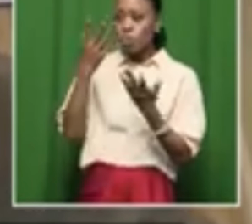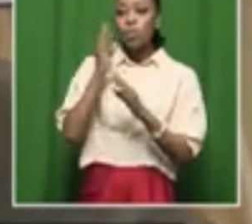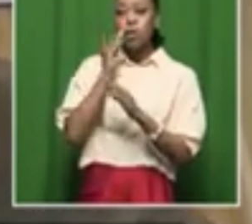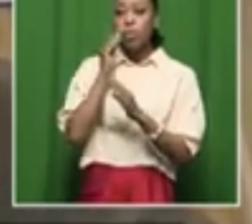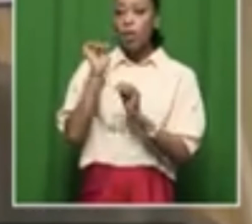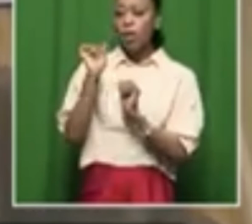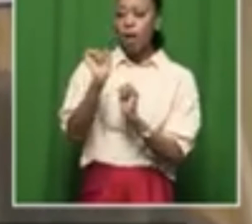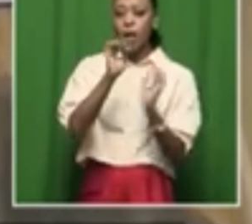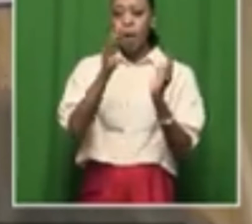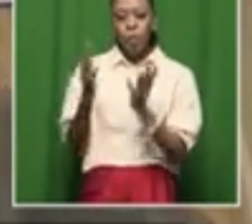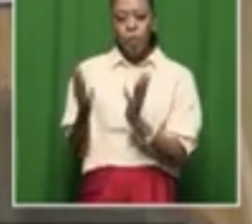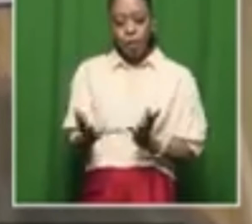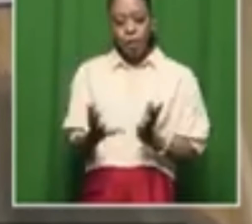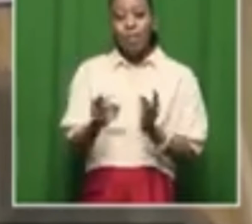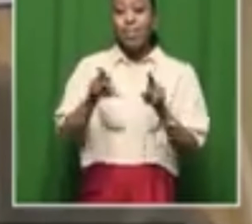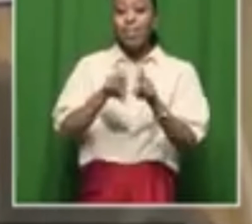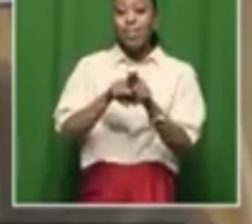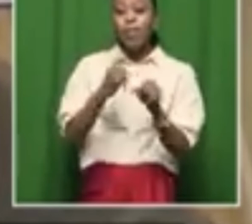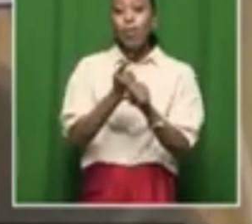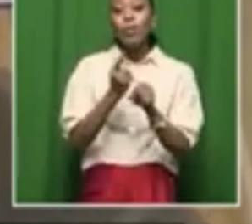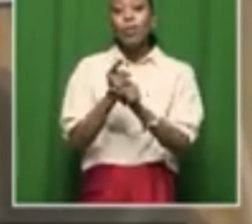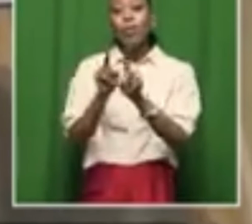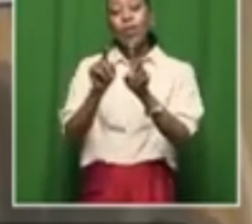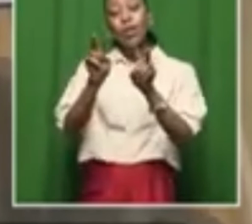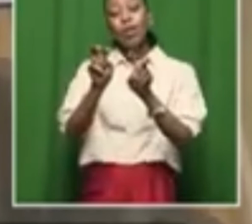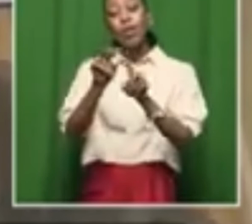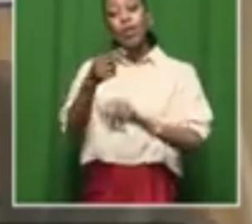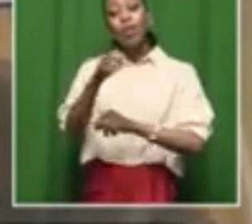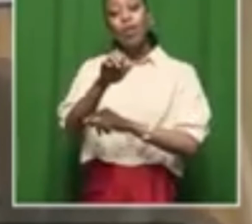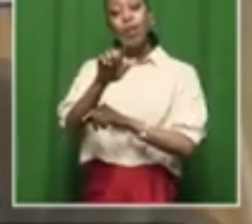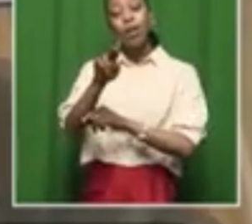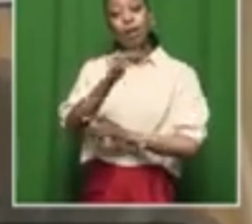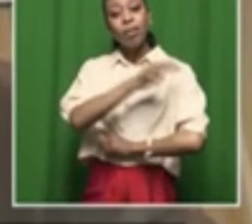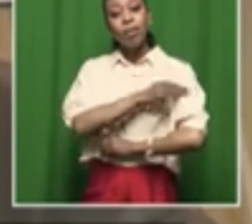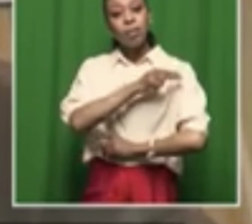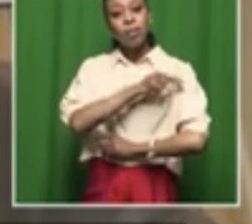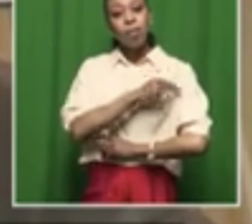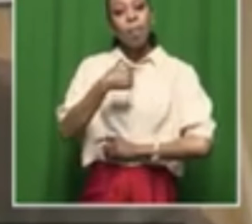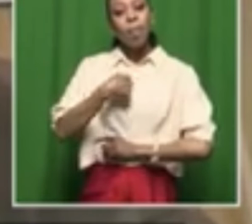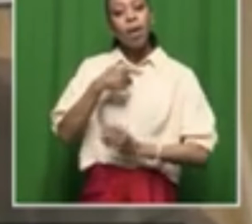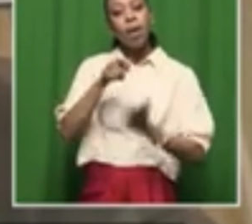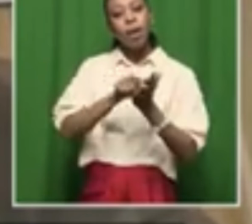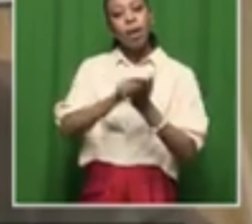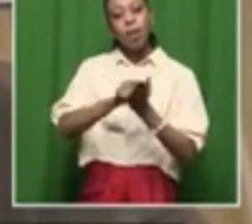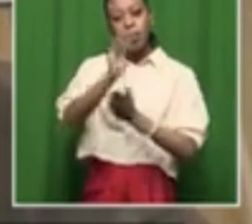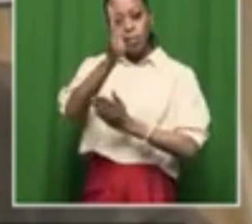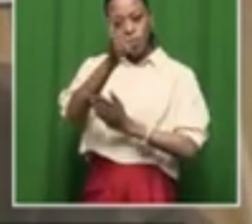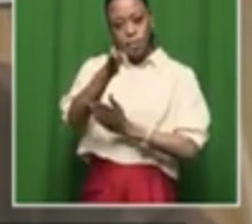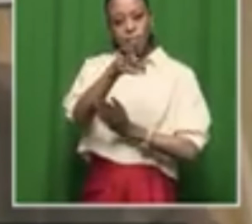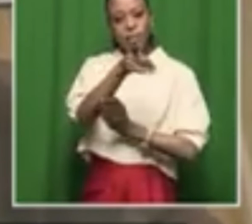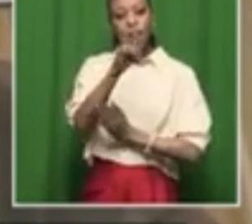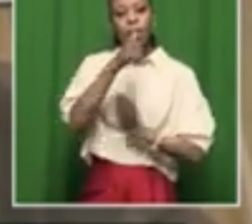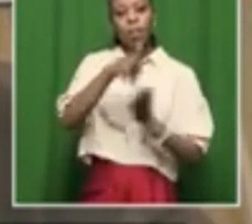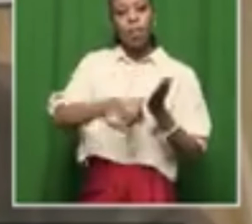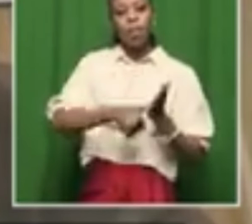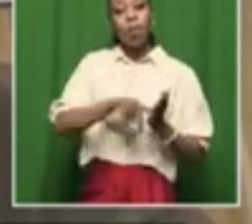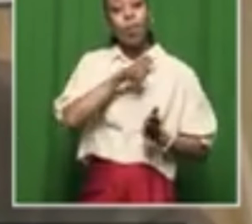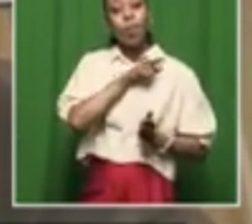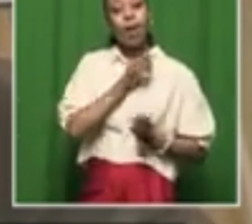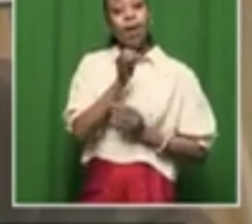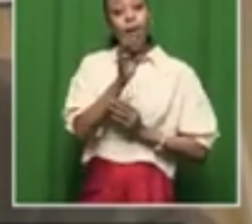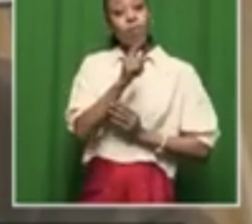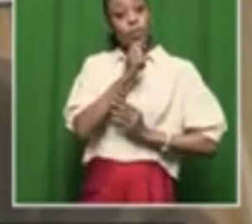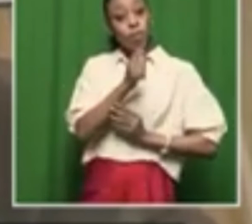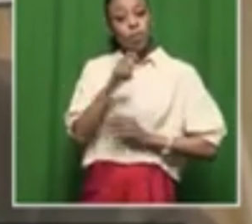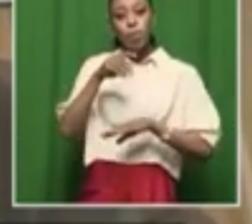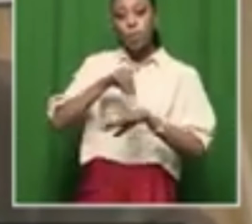is the Main. Now, in Helen Joseph, I am writing a letter to the present UMBAT, because if it's true